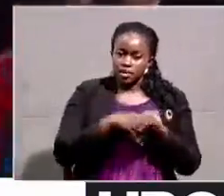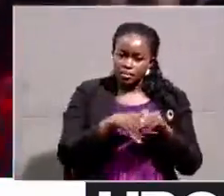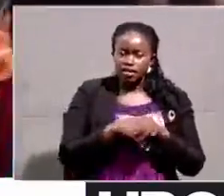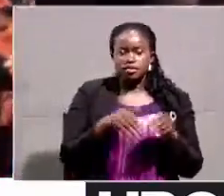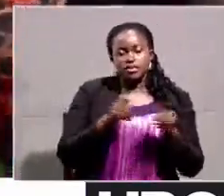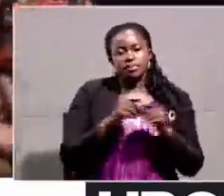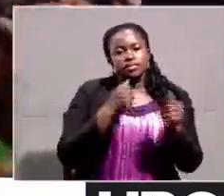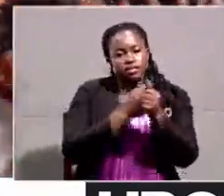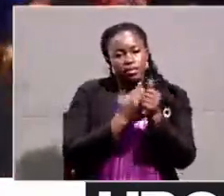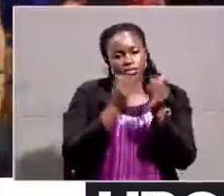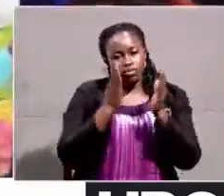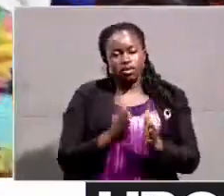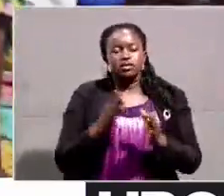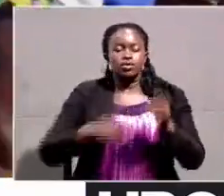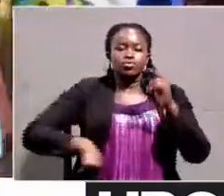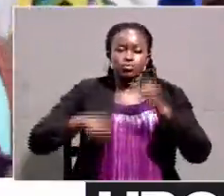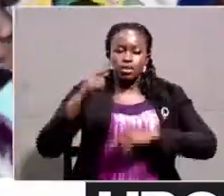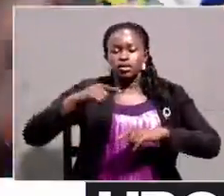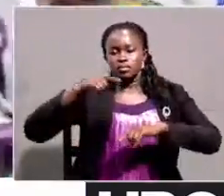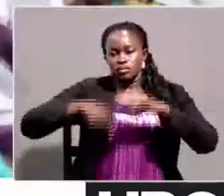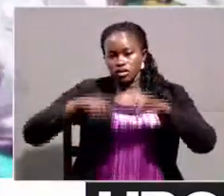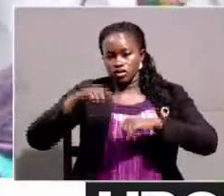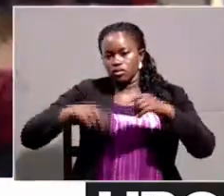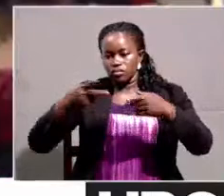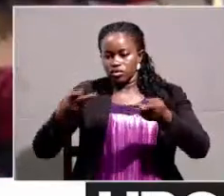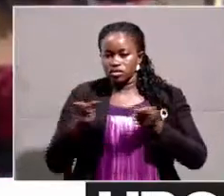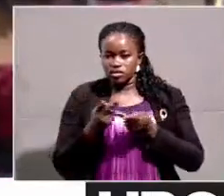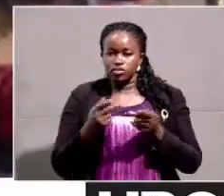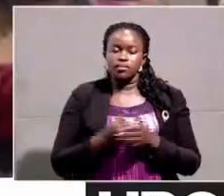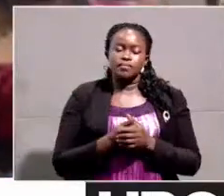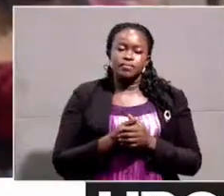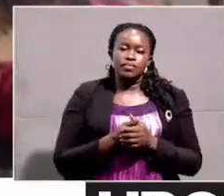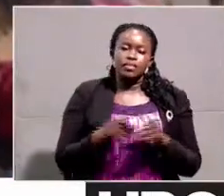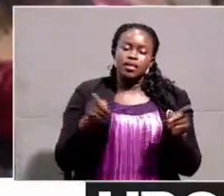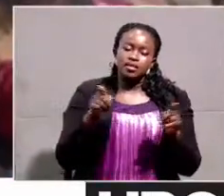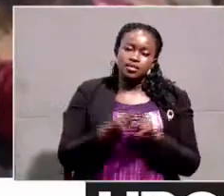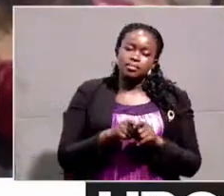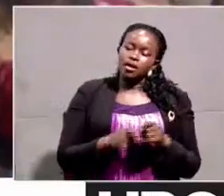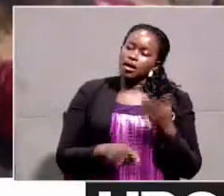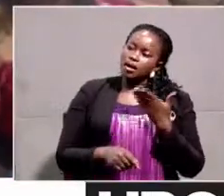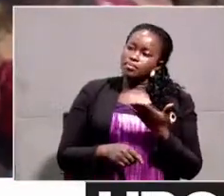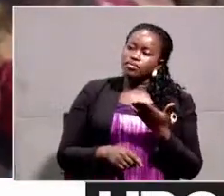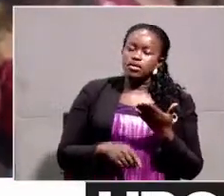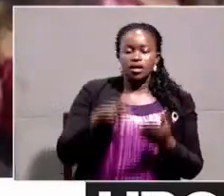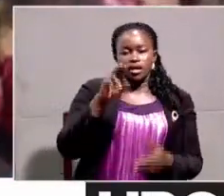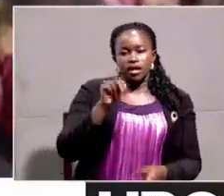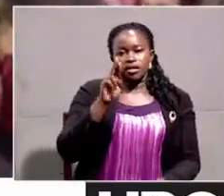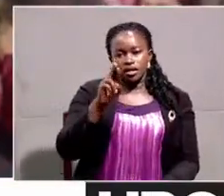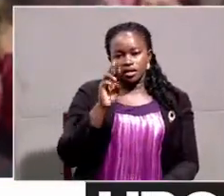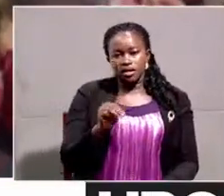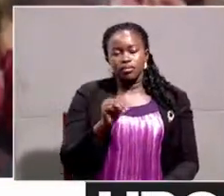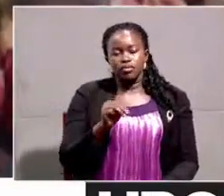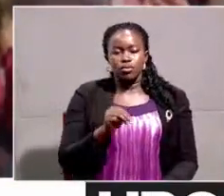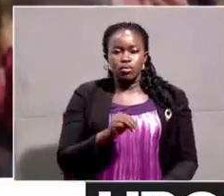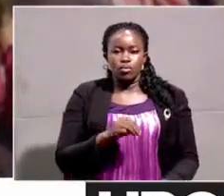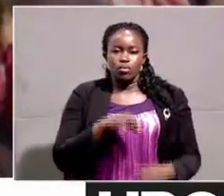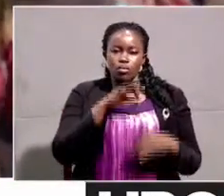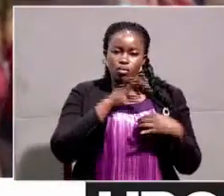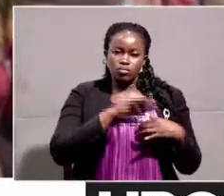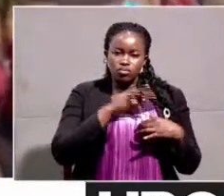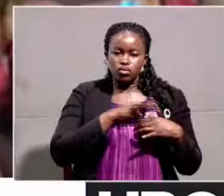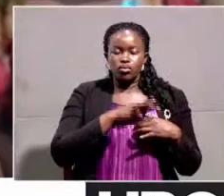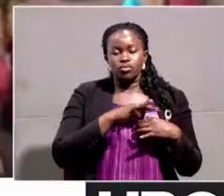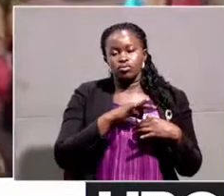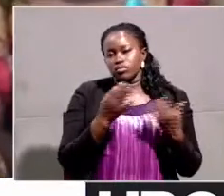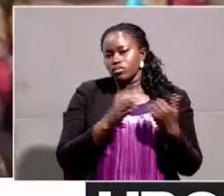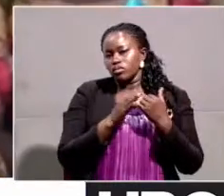supporters on winning political positions. She was officiating at NRM Omoyo Gwegwanga